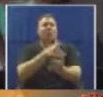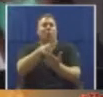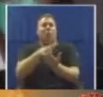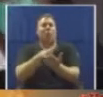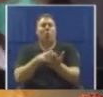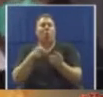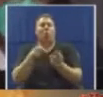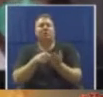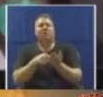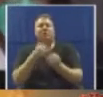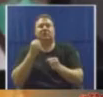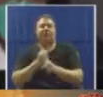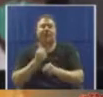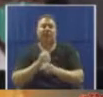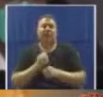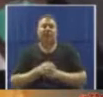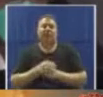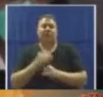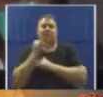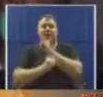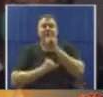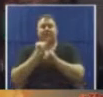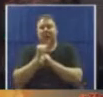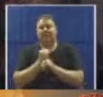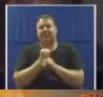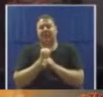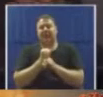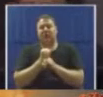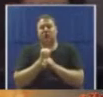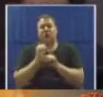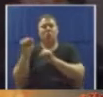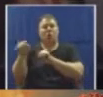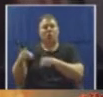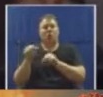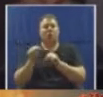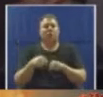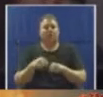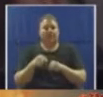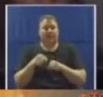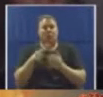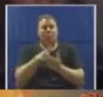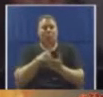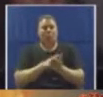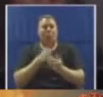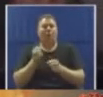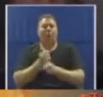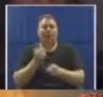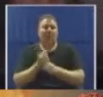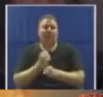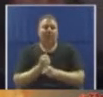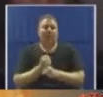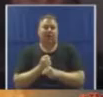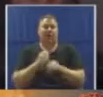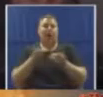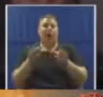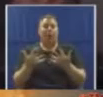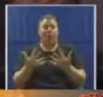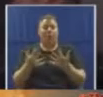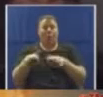This means that international agreements become national law only upon ratification by Parliament.